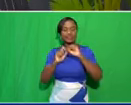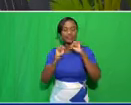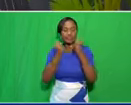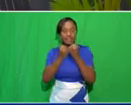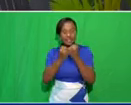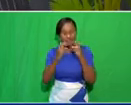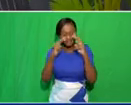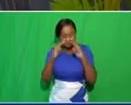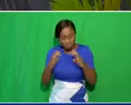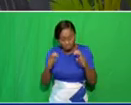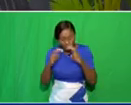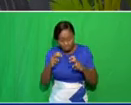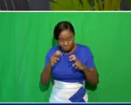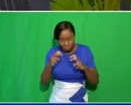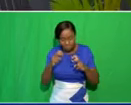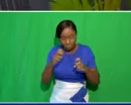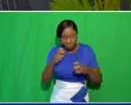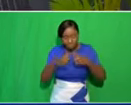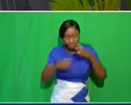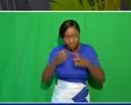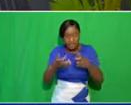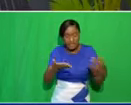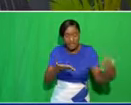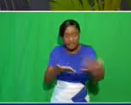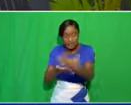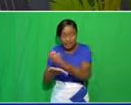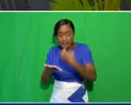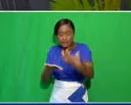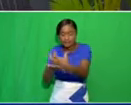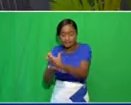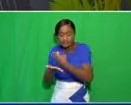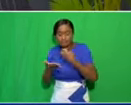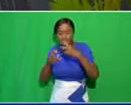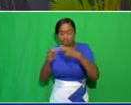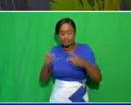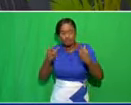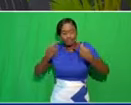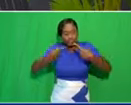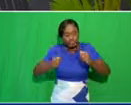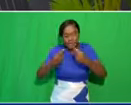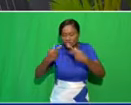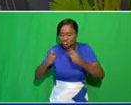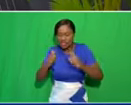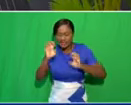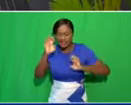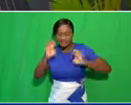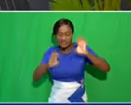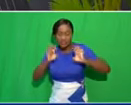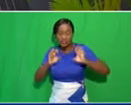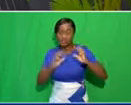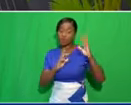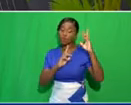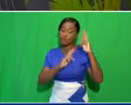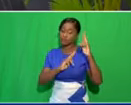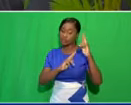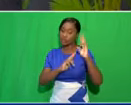our problems, we must collect data, we must try things, we must evaluate it. Hopefully we will reach